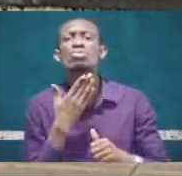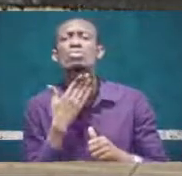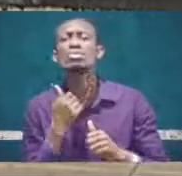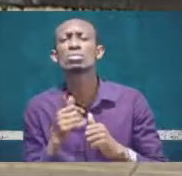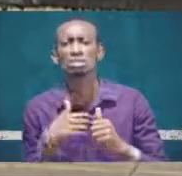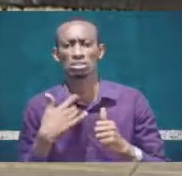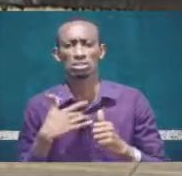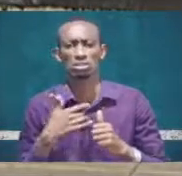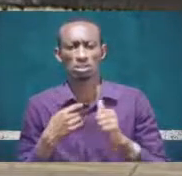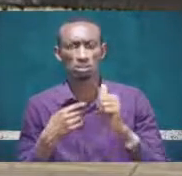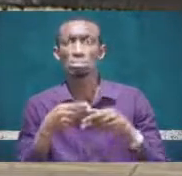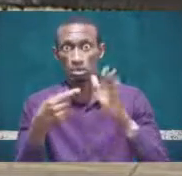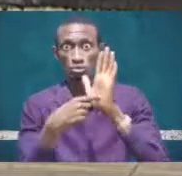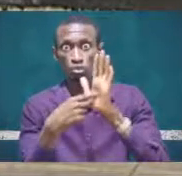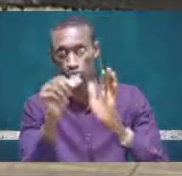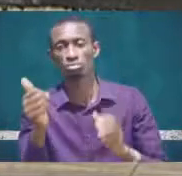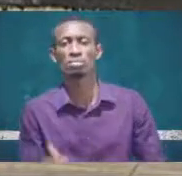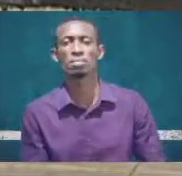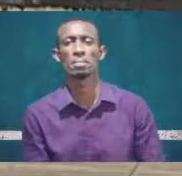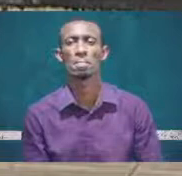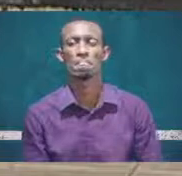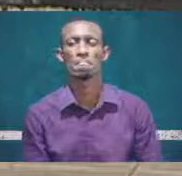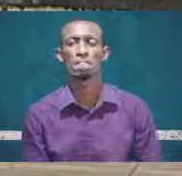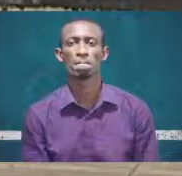another example.